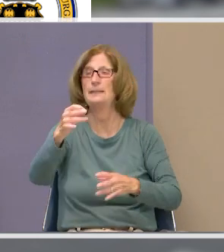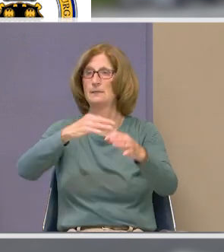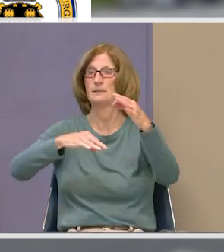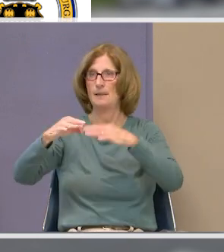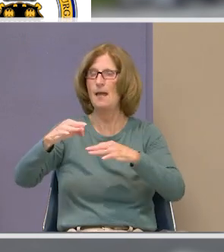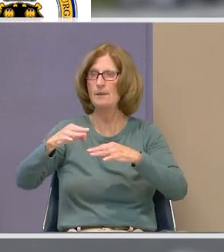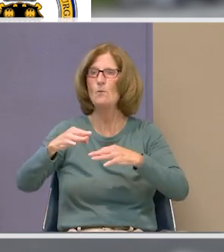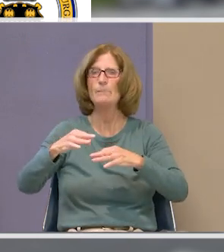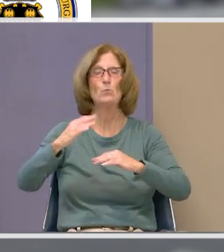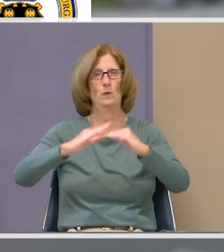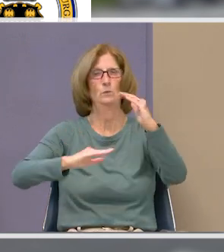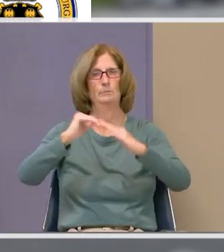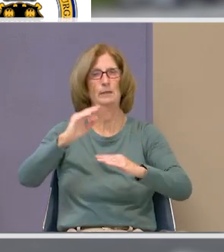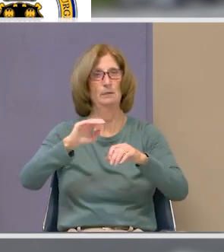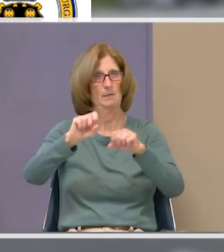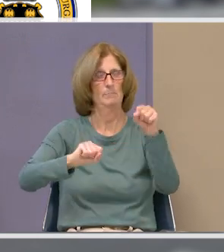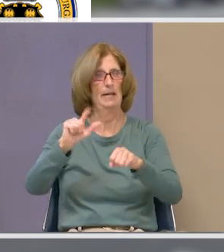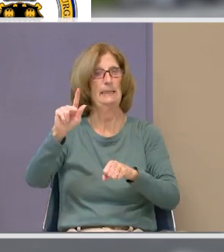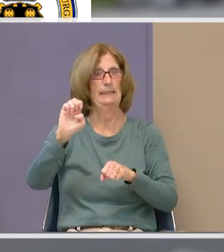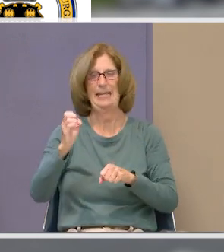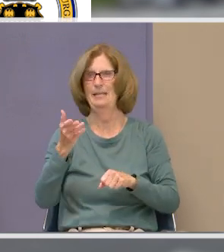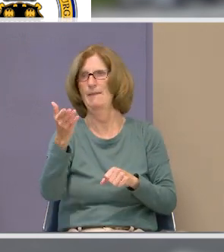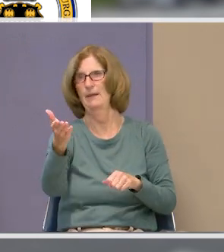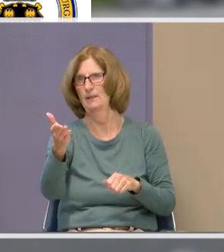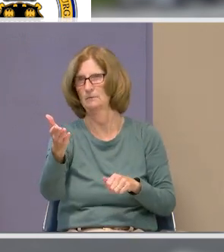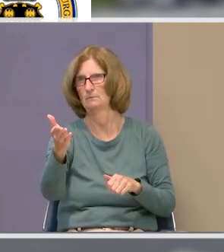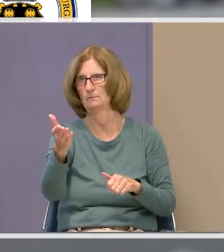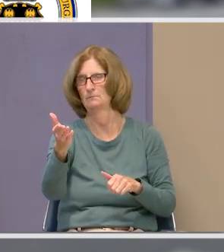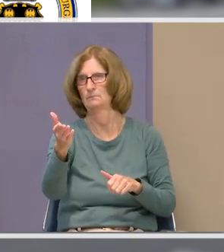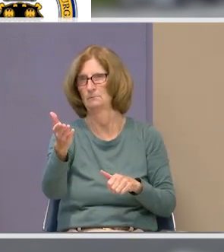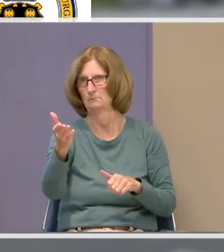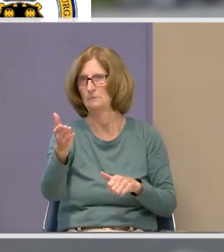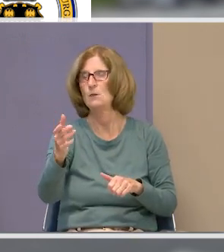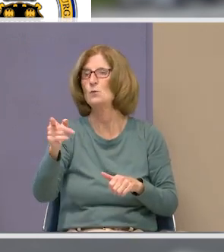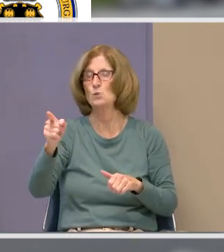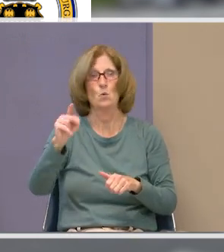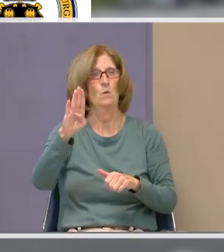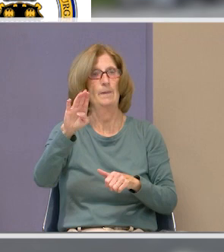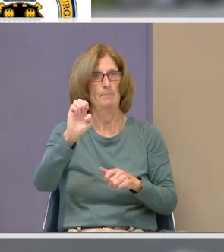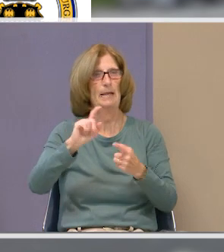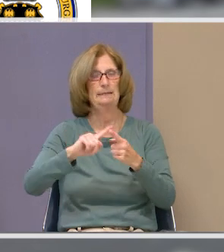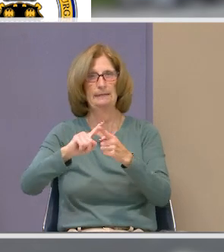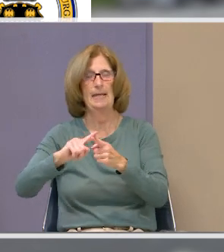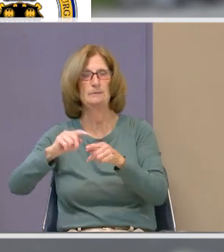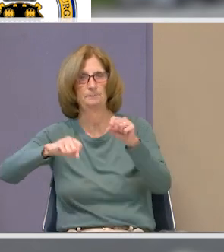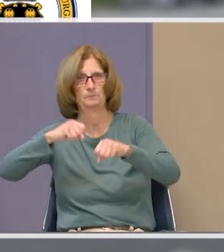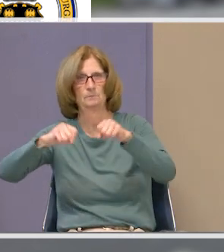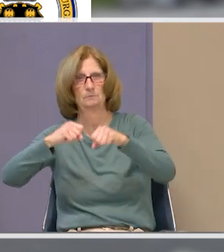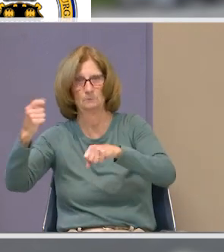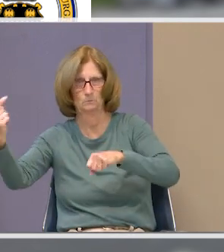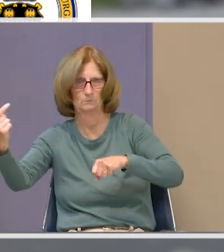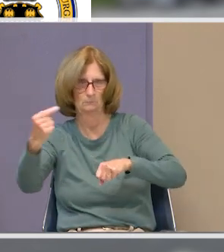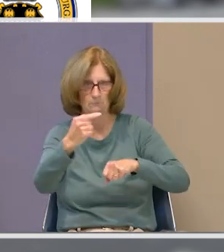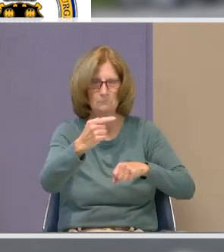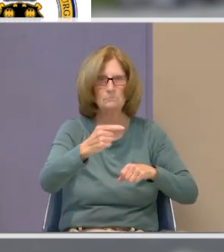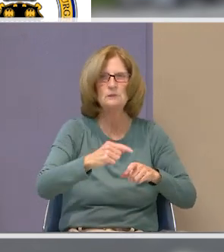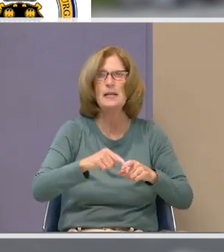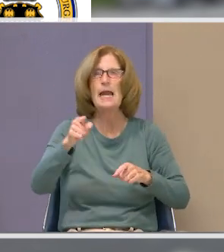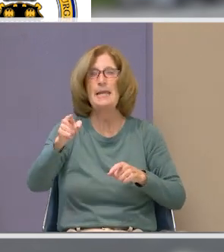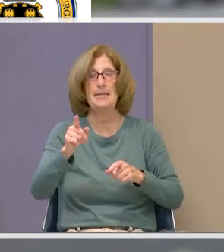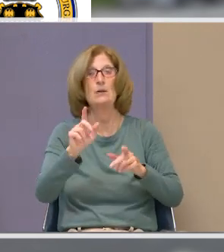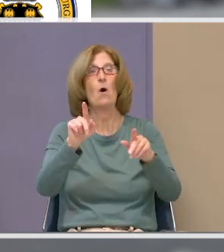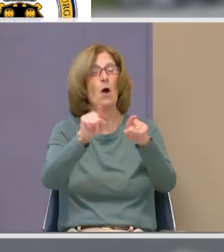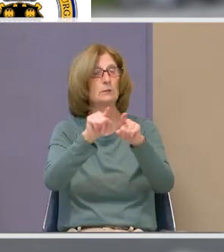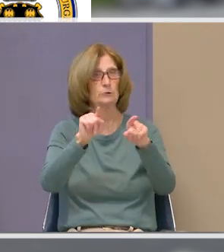that ends a bit back from the intersection to complete this bicycle connection. And then we are proposing removing the left turn